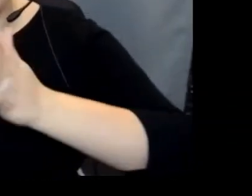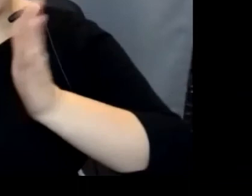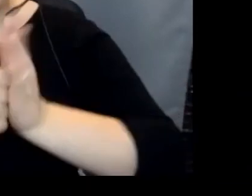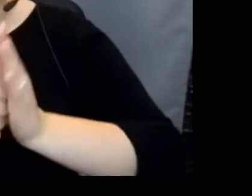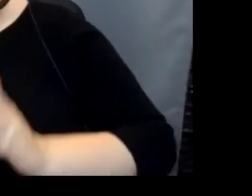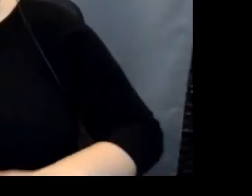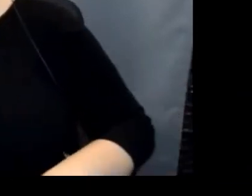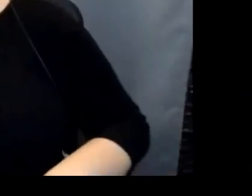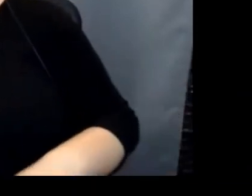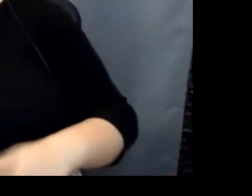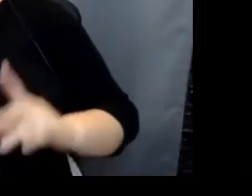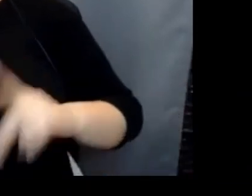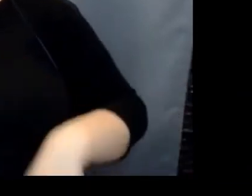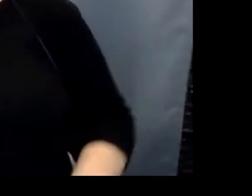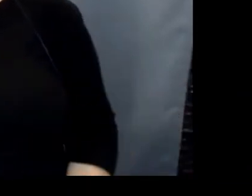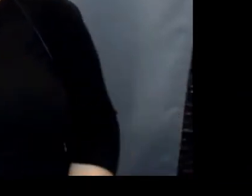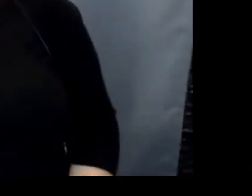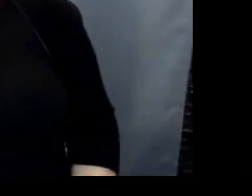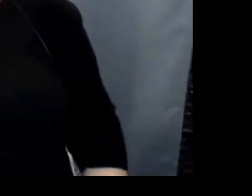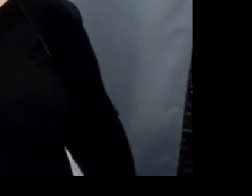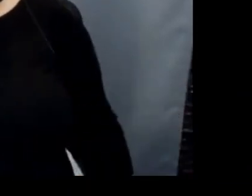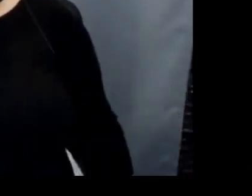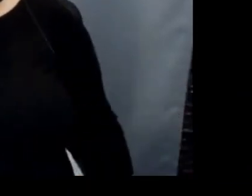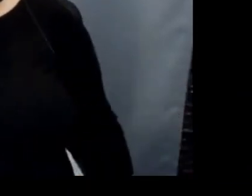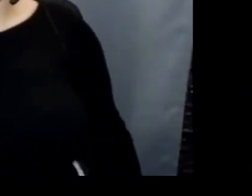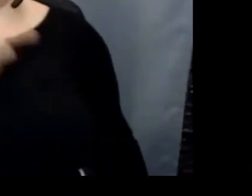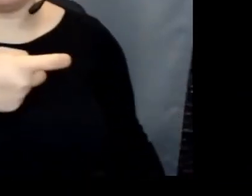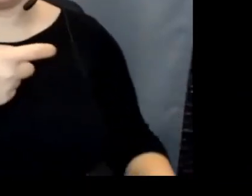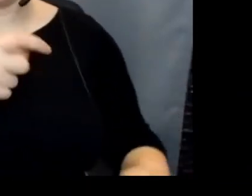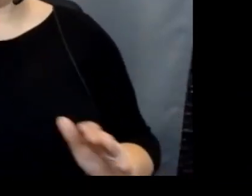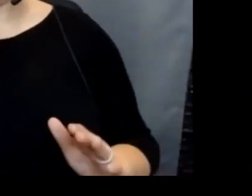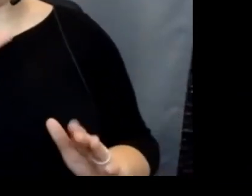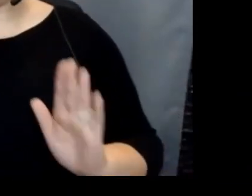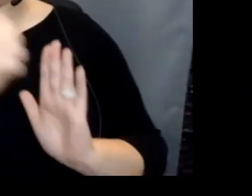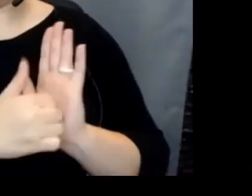individual that's providing the gift into the stable account.